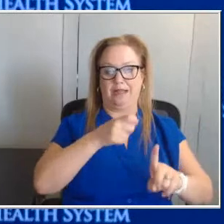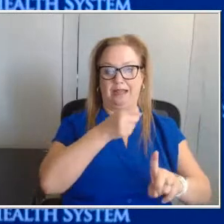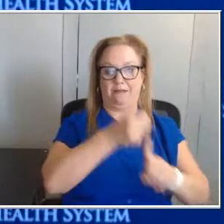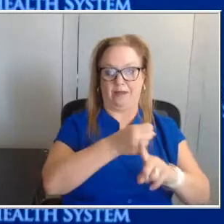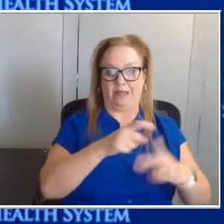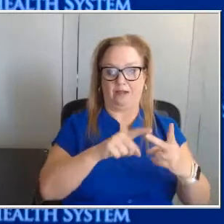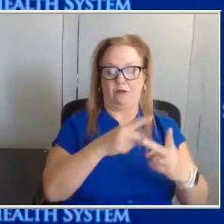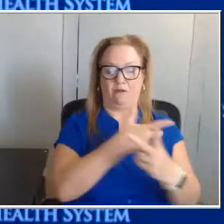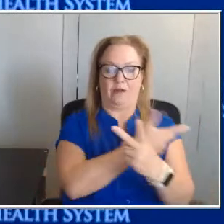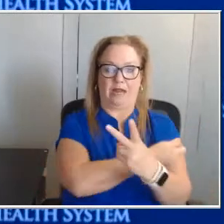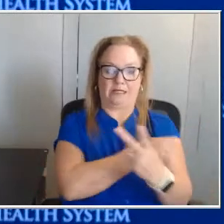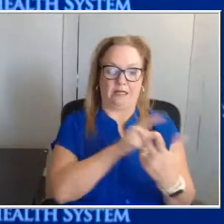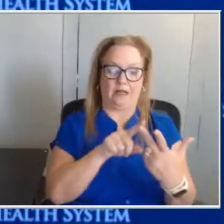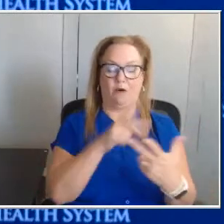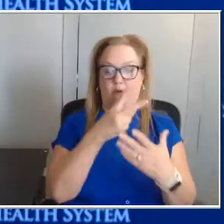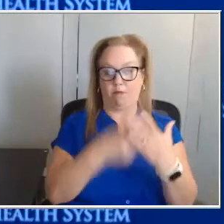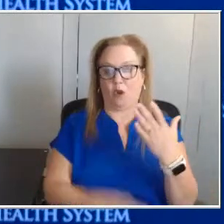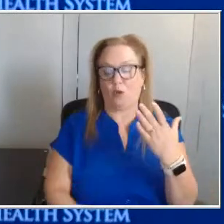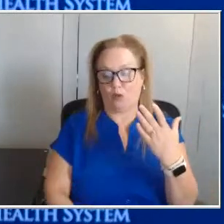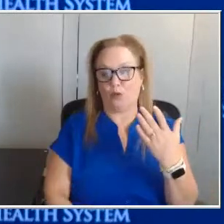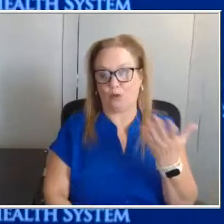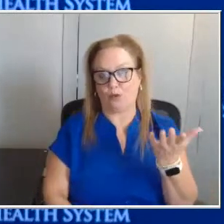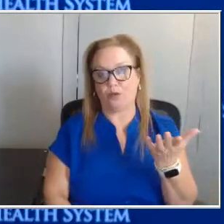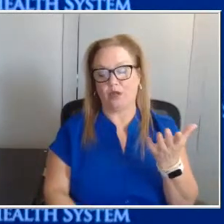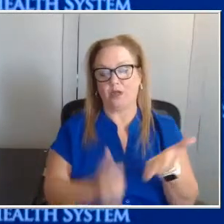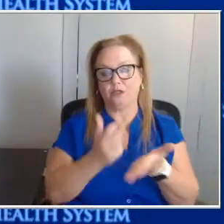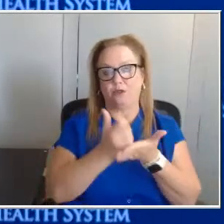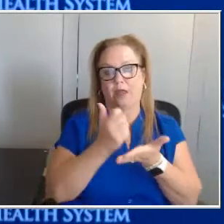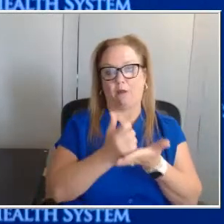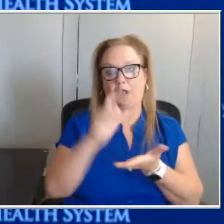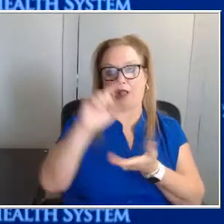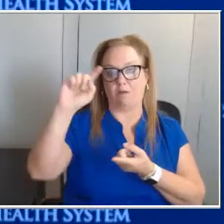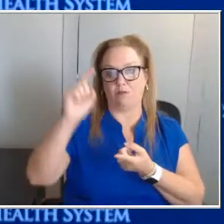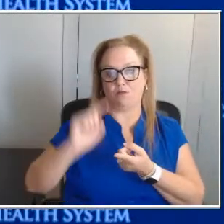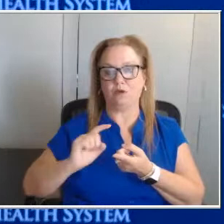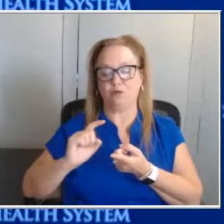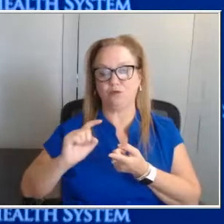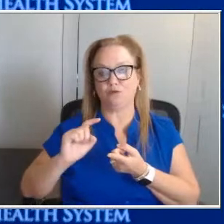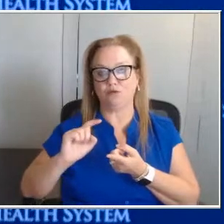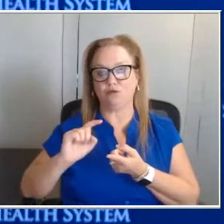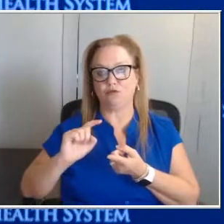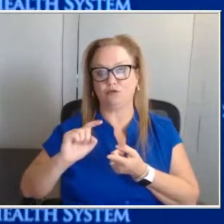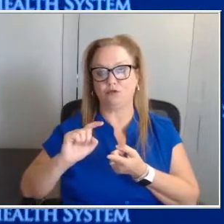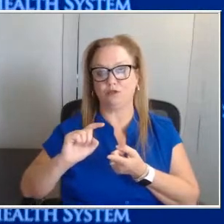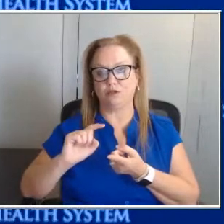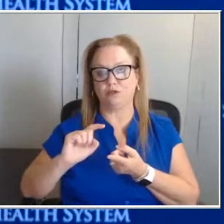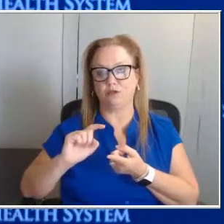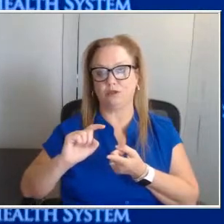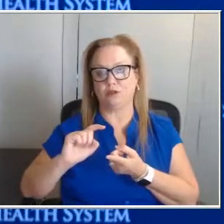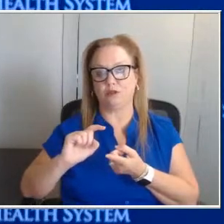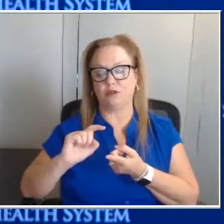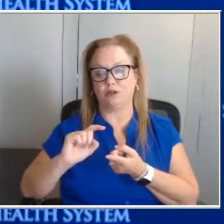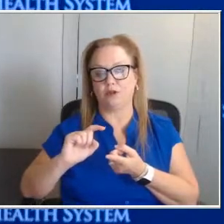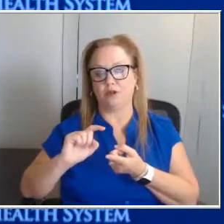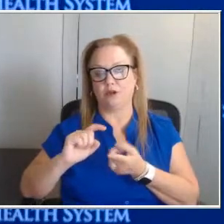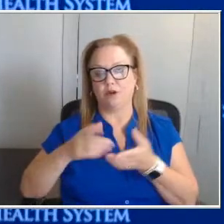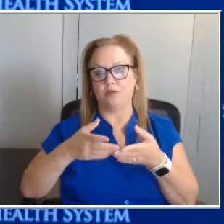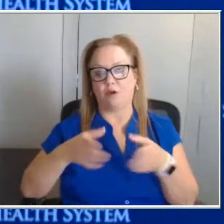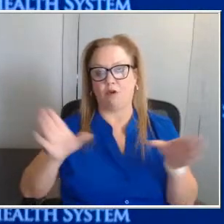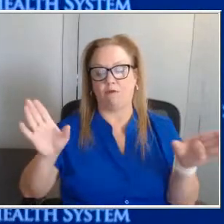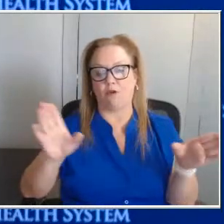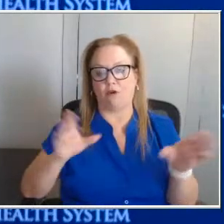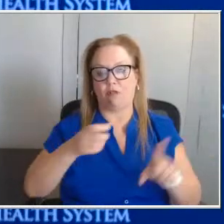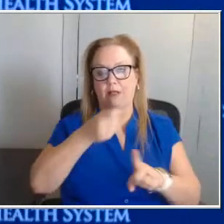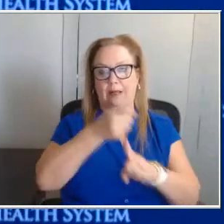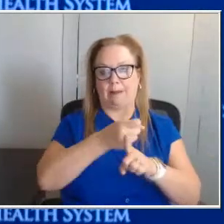vaccinated or both. And so that will help reduce reduce the overall impact